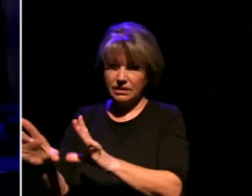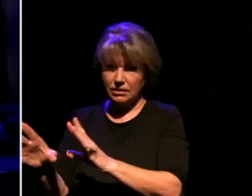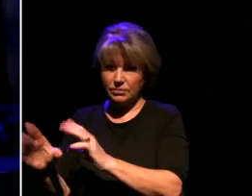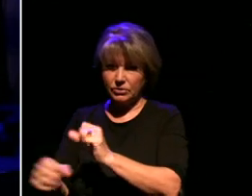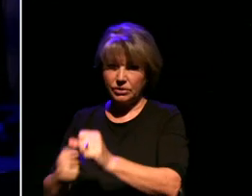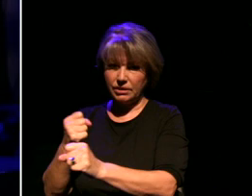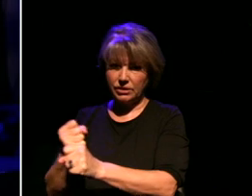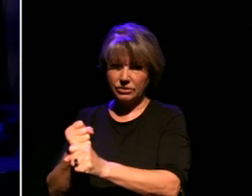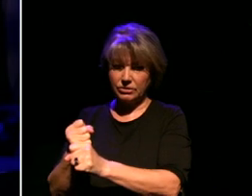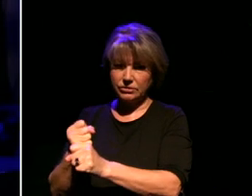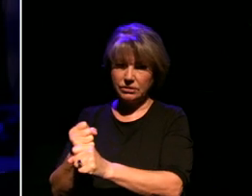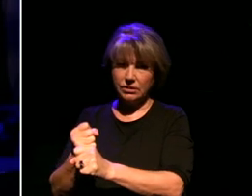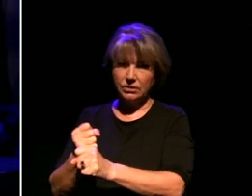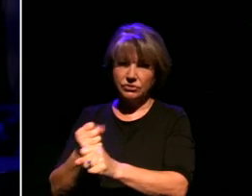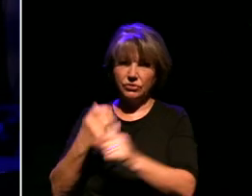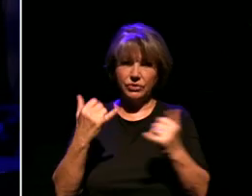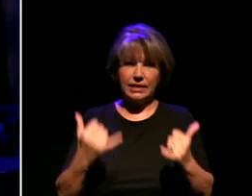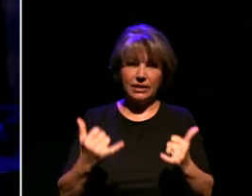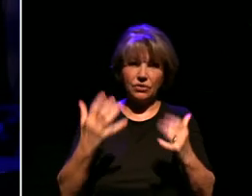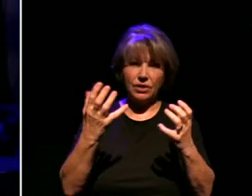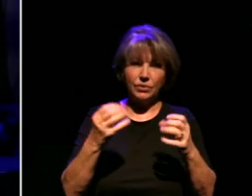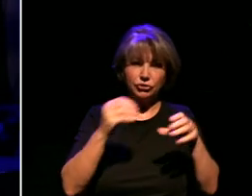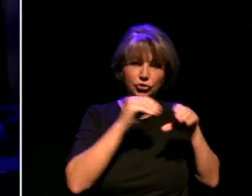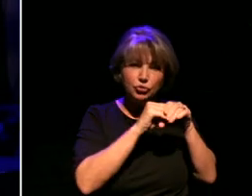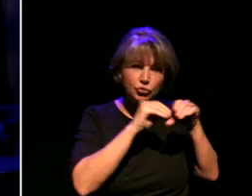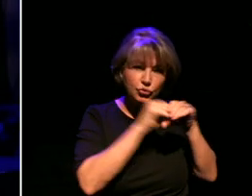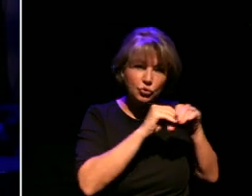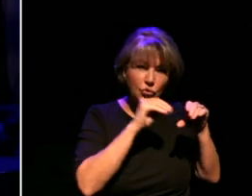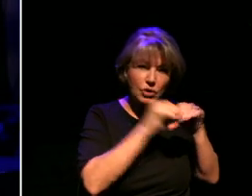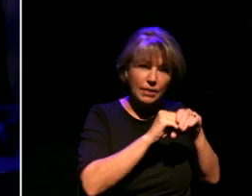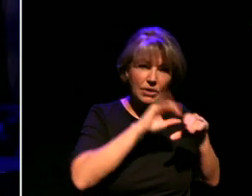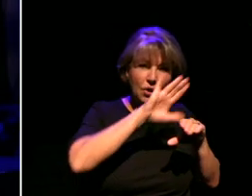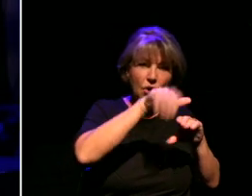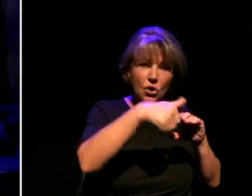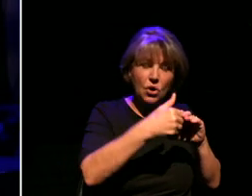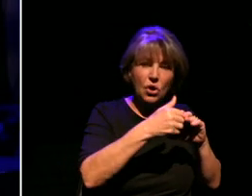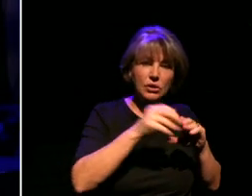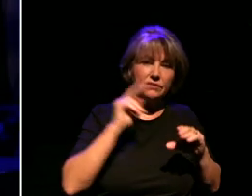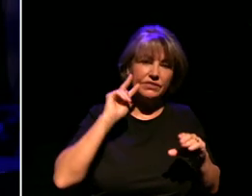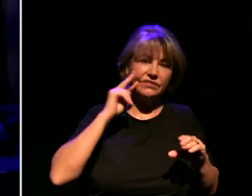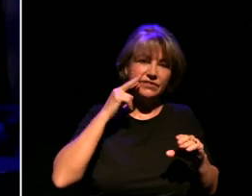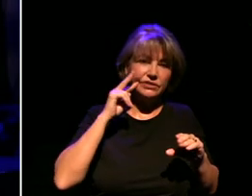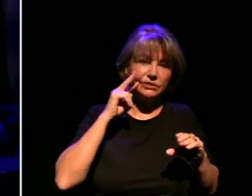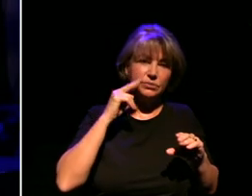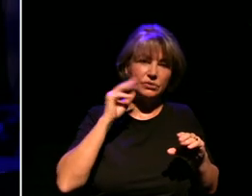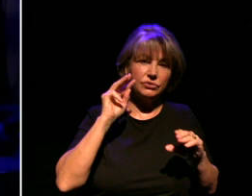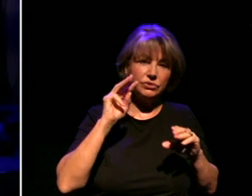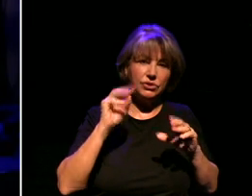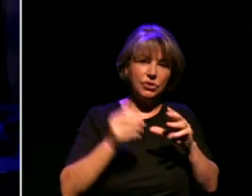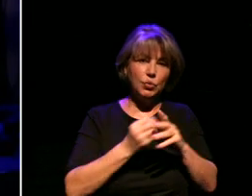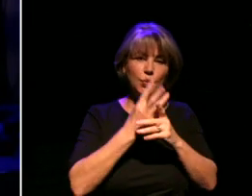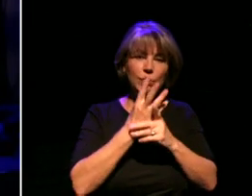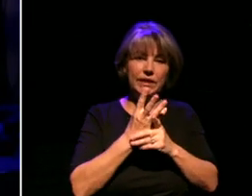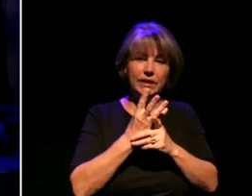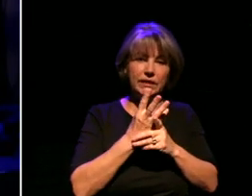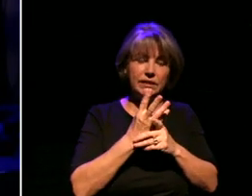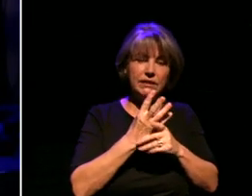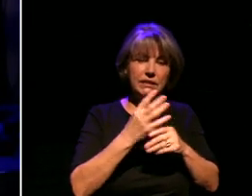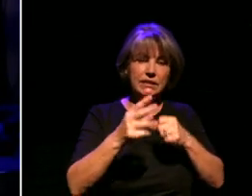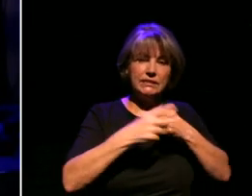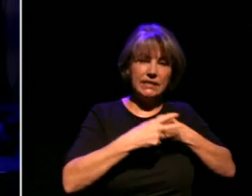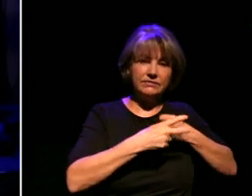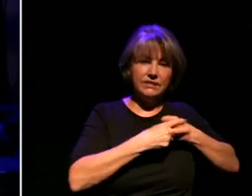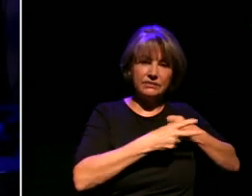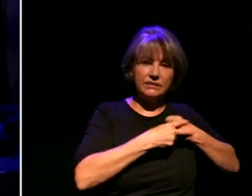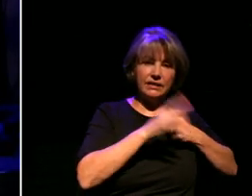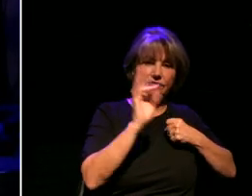I want you to store up all the produce of the land for the next 7 years. Look at what it says,